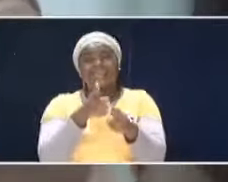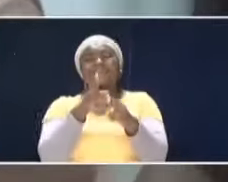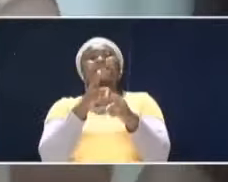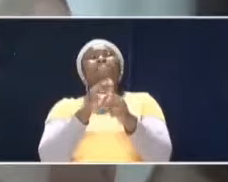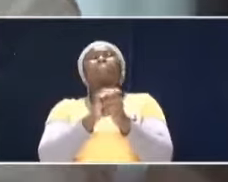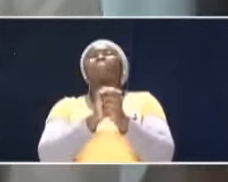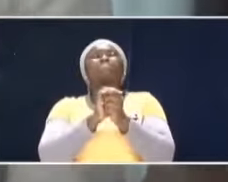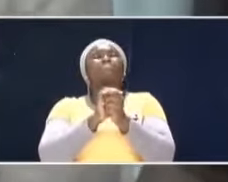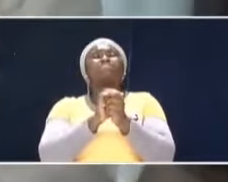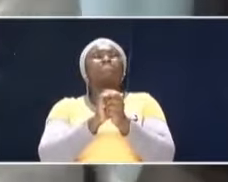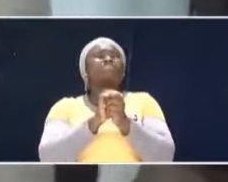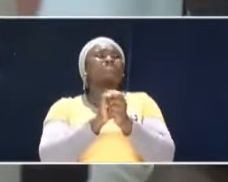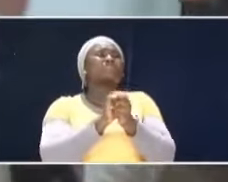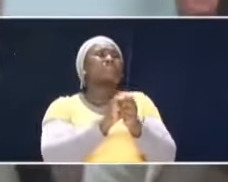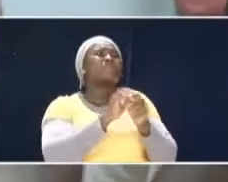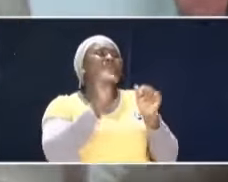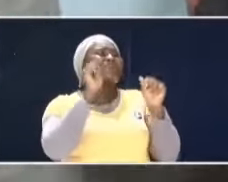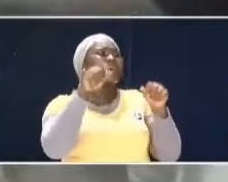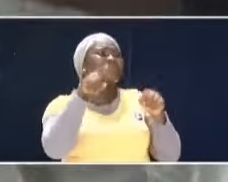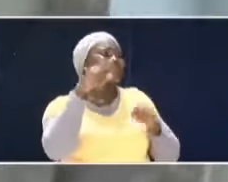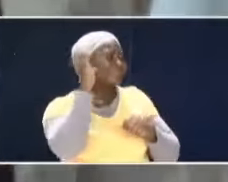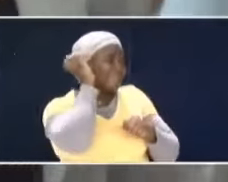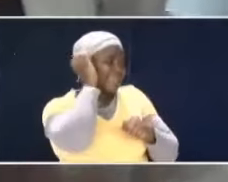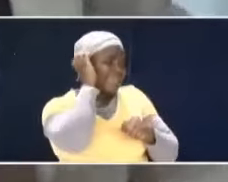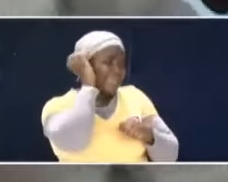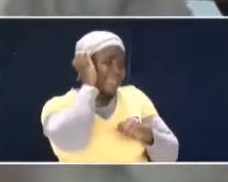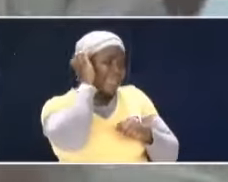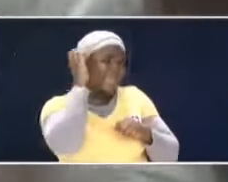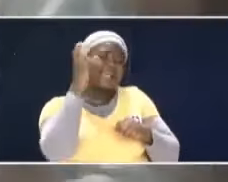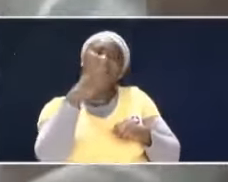ye. Moni shegbo,